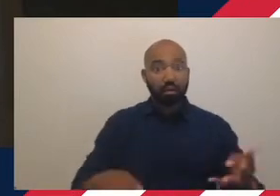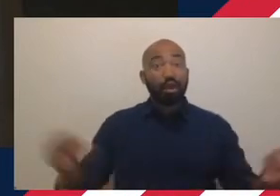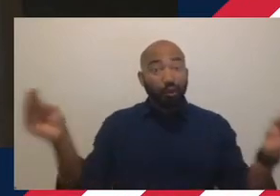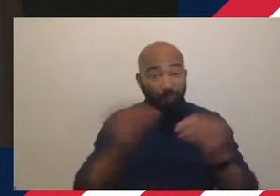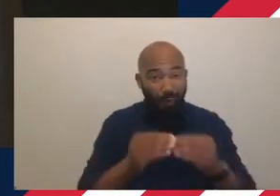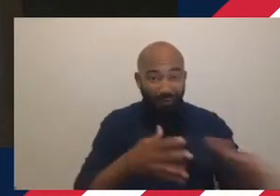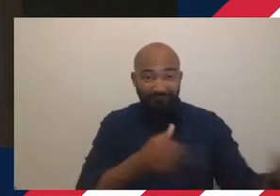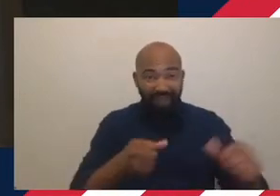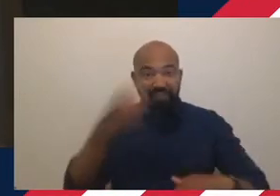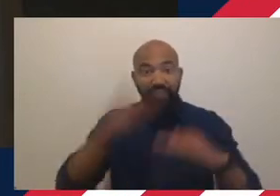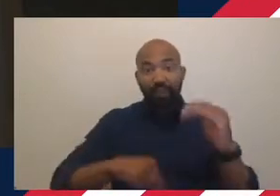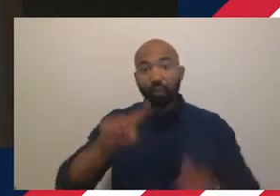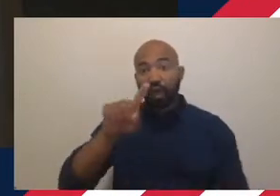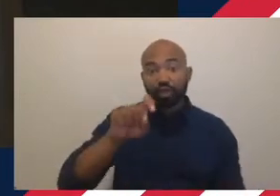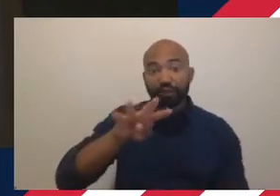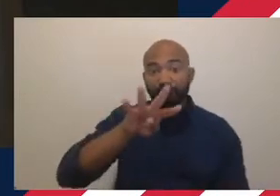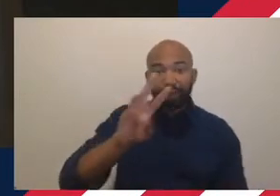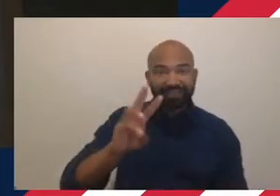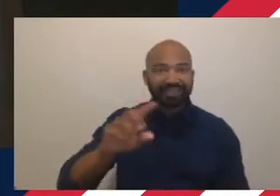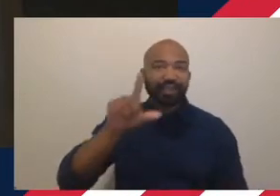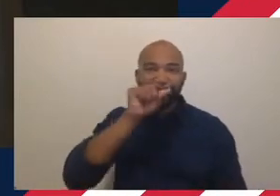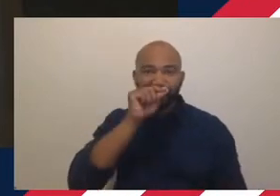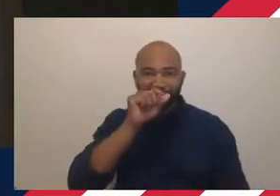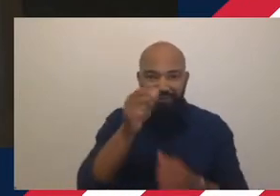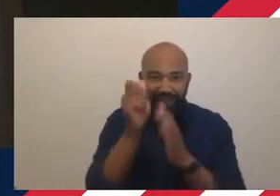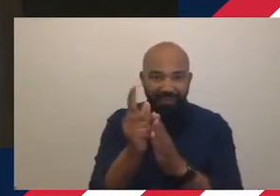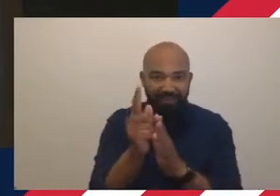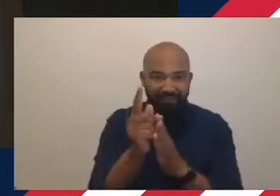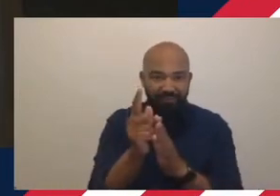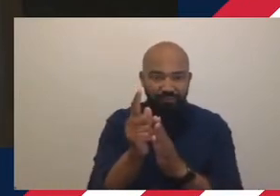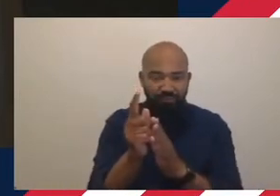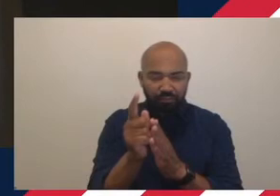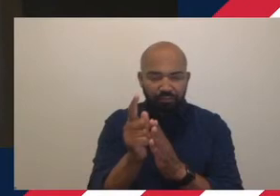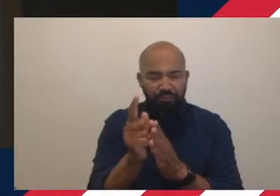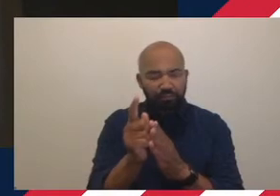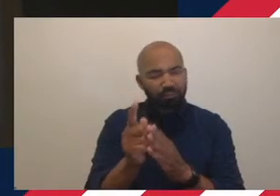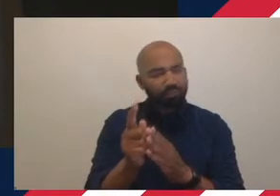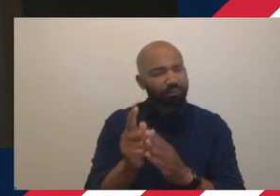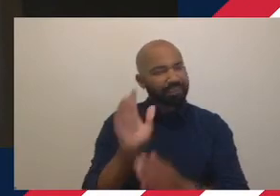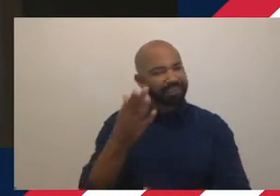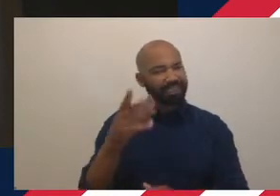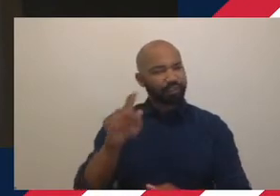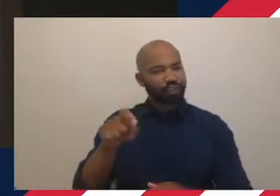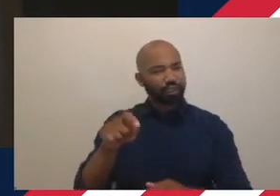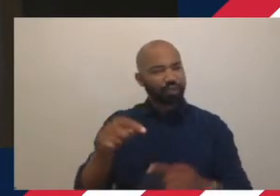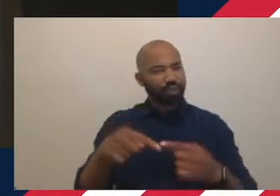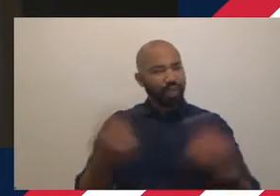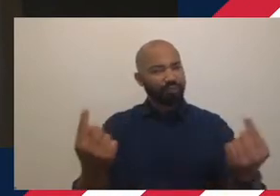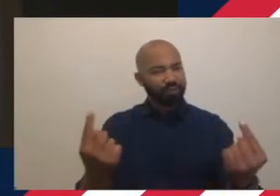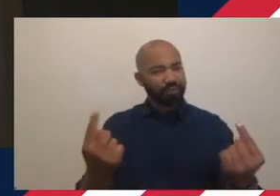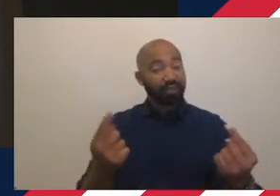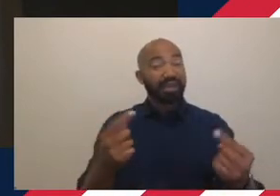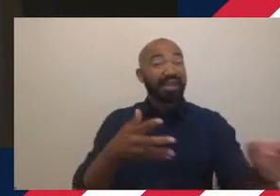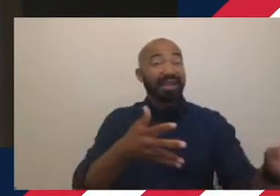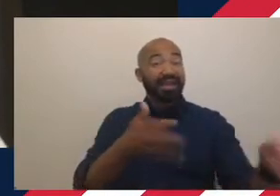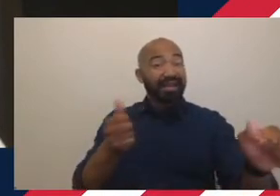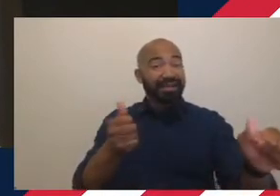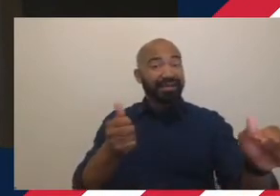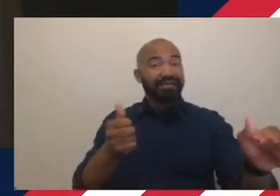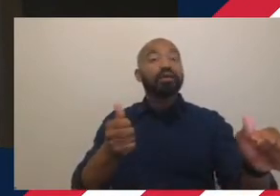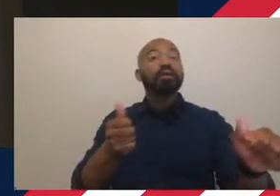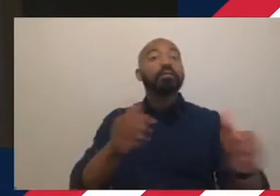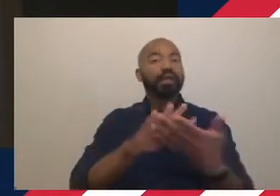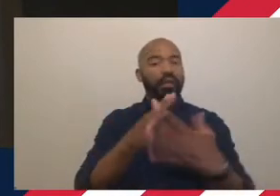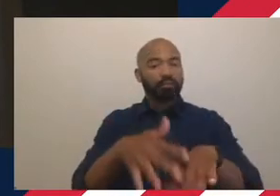146 birds a minute, when it seems like we should be doing the opposite, slowing them down. Do you